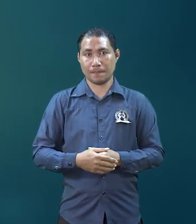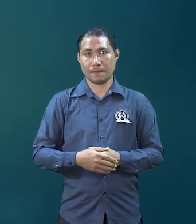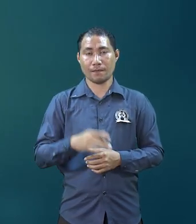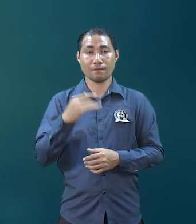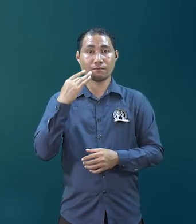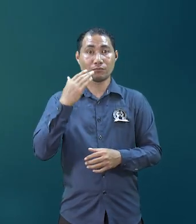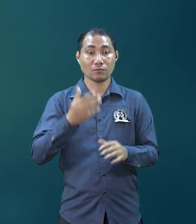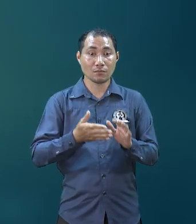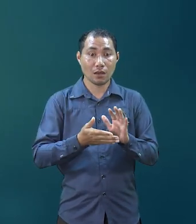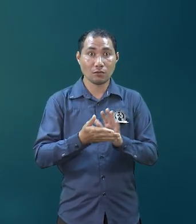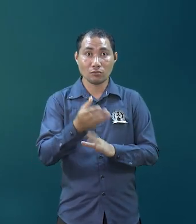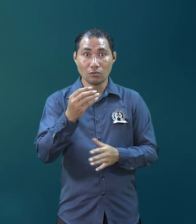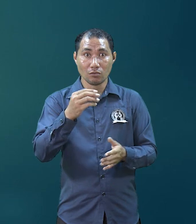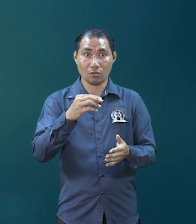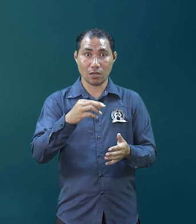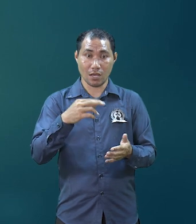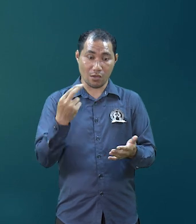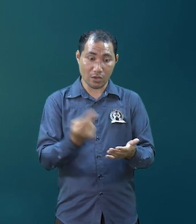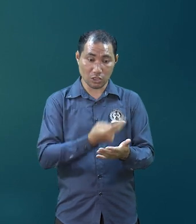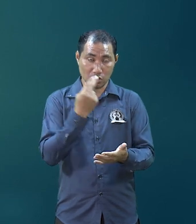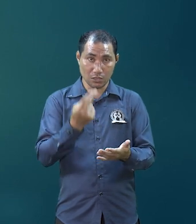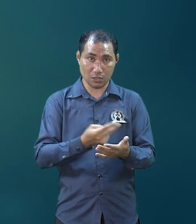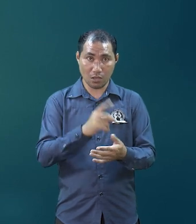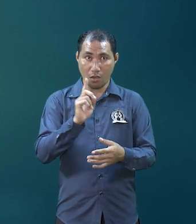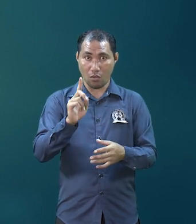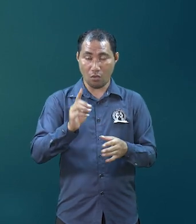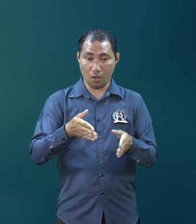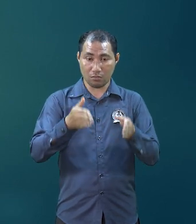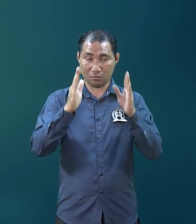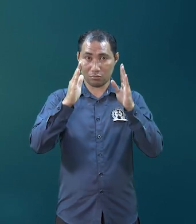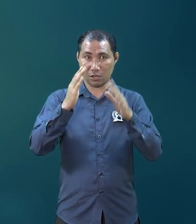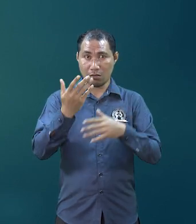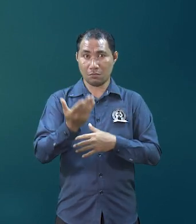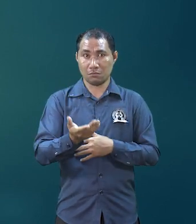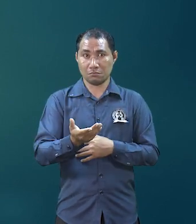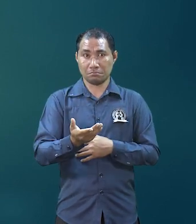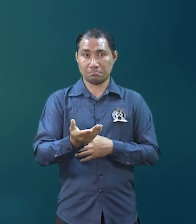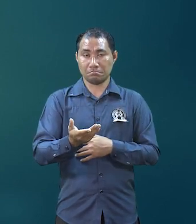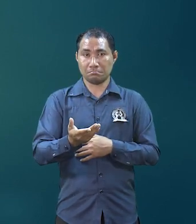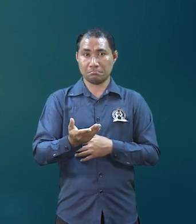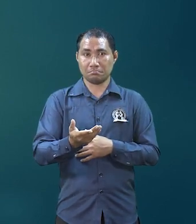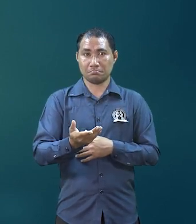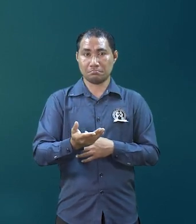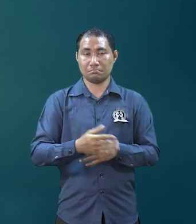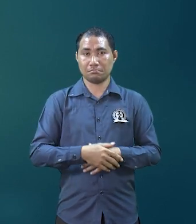E alu to tono se fale ainga. Po se fale tal malo foi.